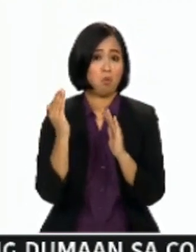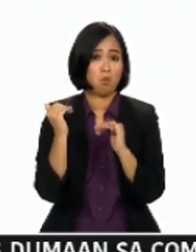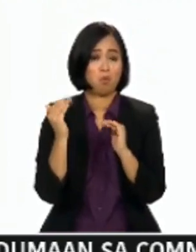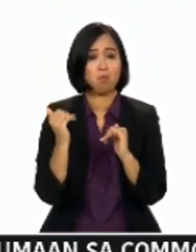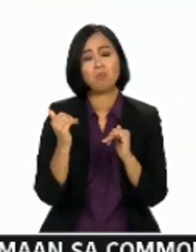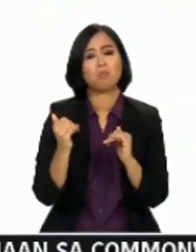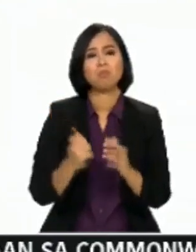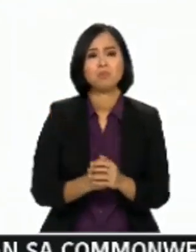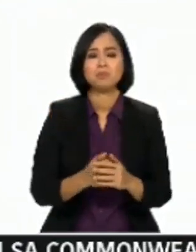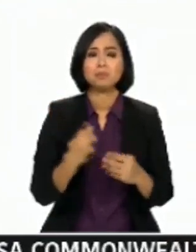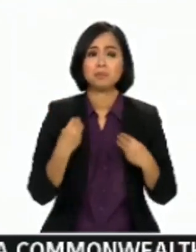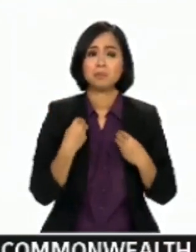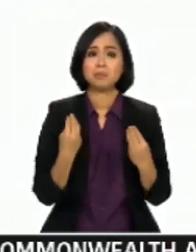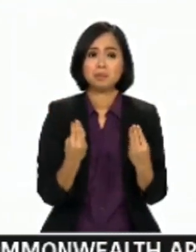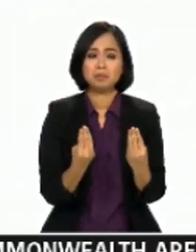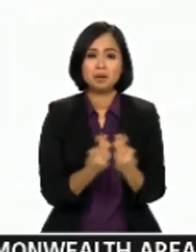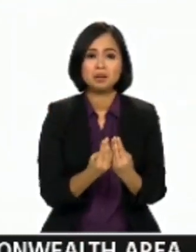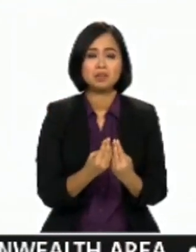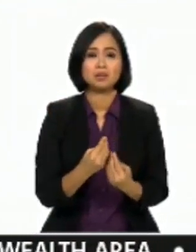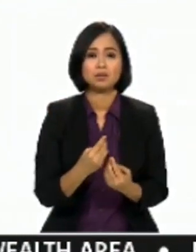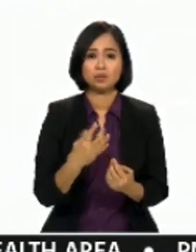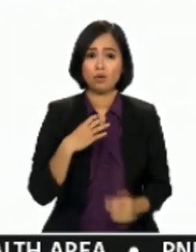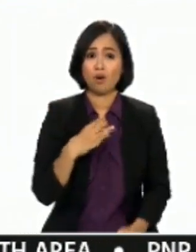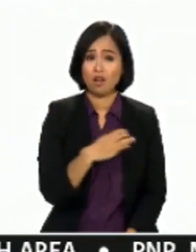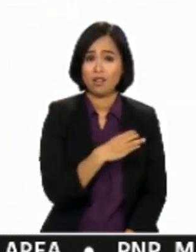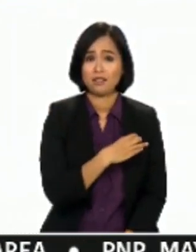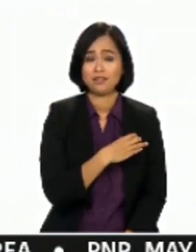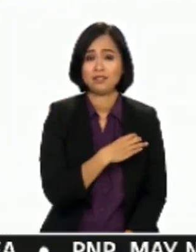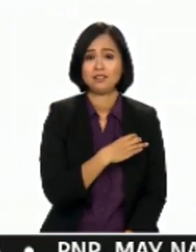that the members of Congress,